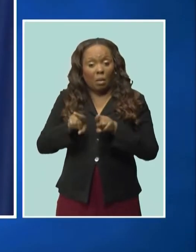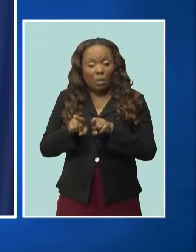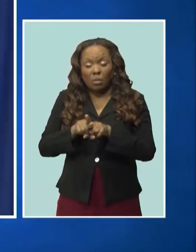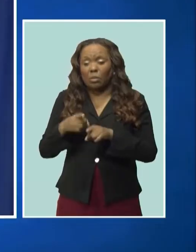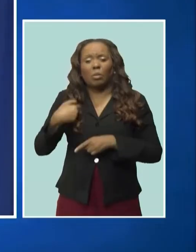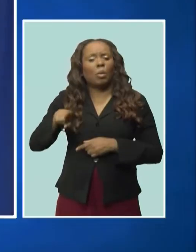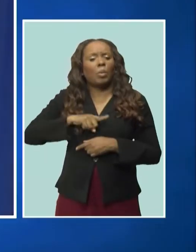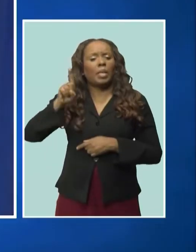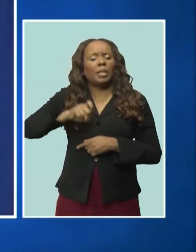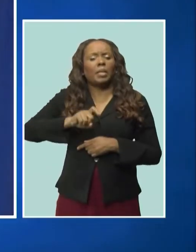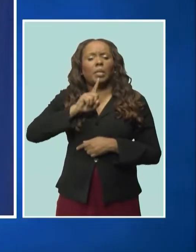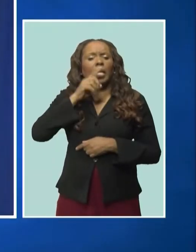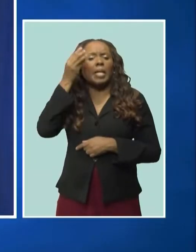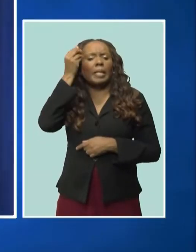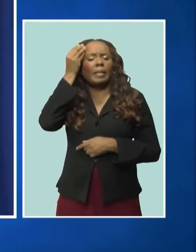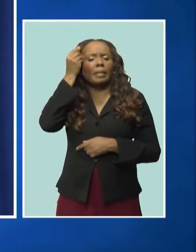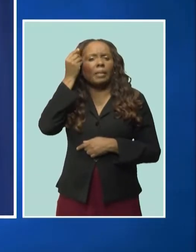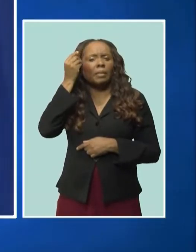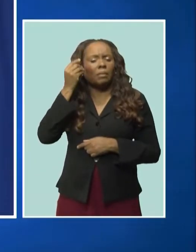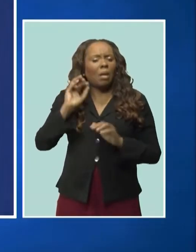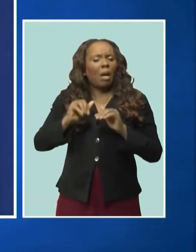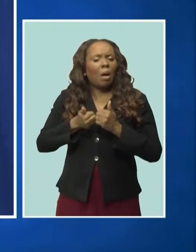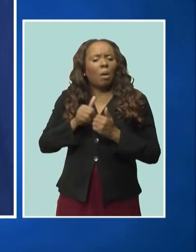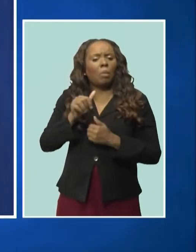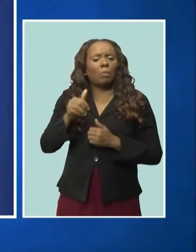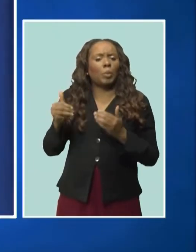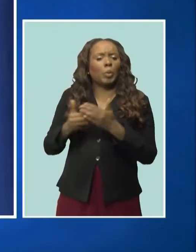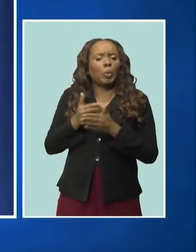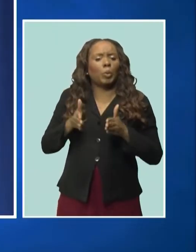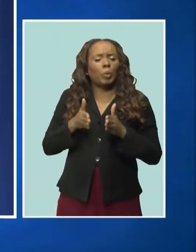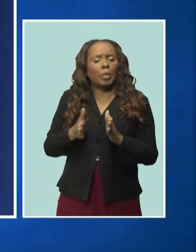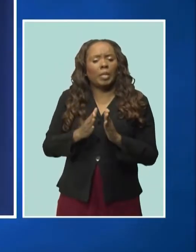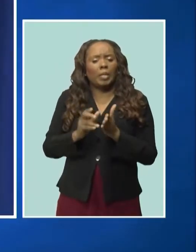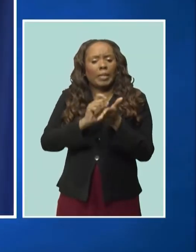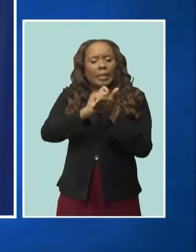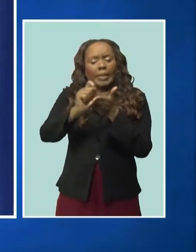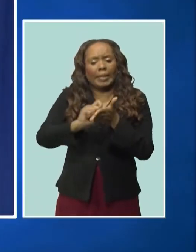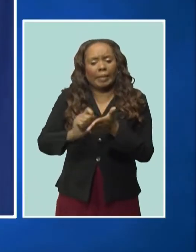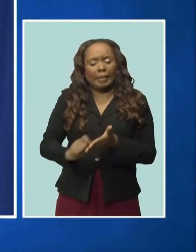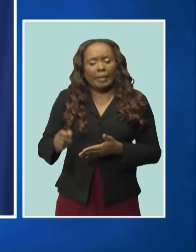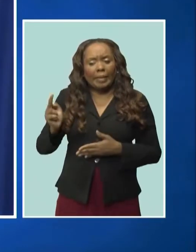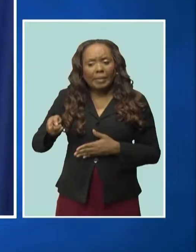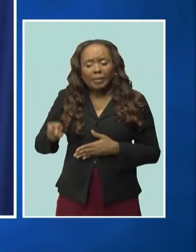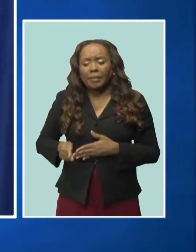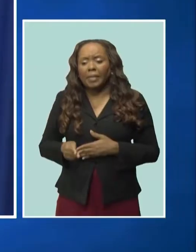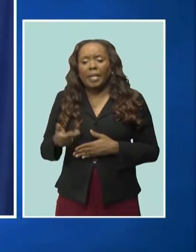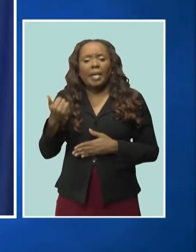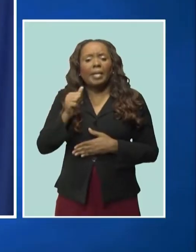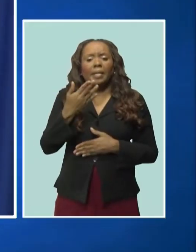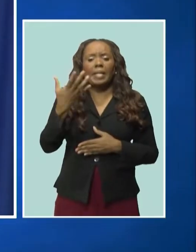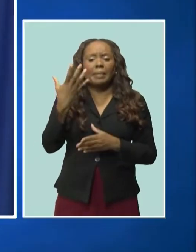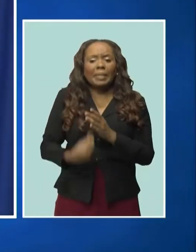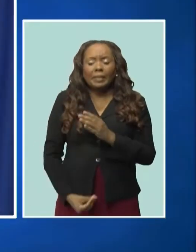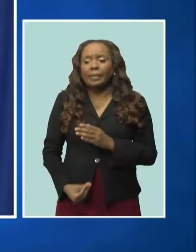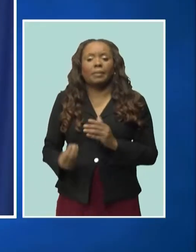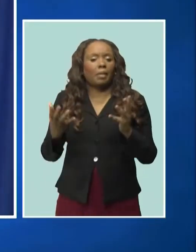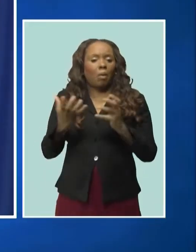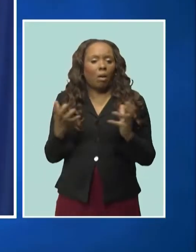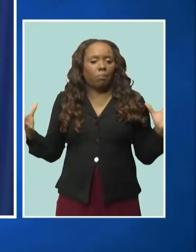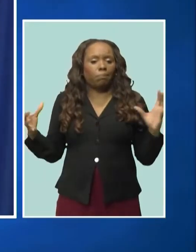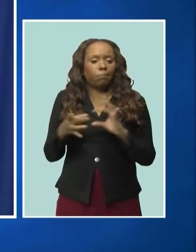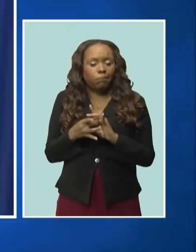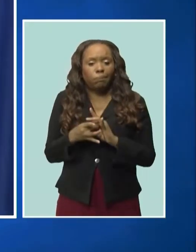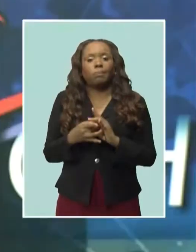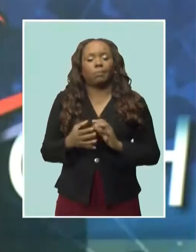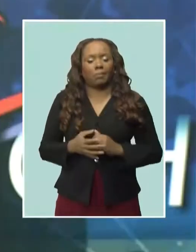about how archives and discovering new ways of writing history can reveal gaps, fissures, and the incompleteness of